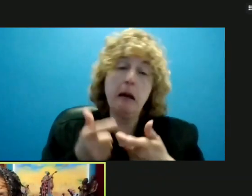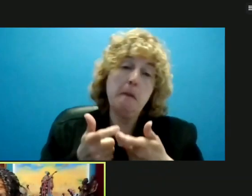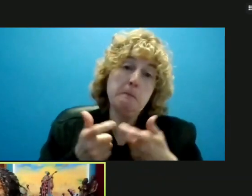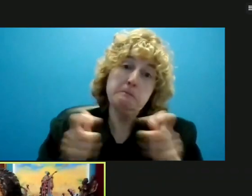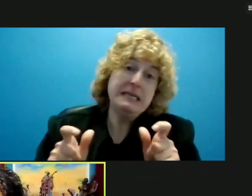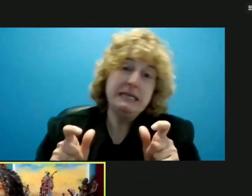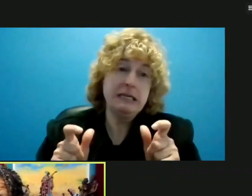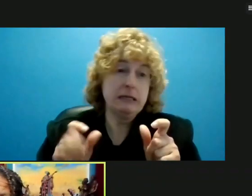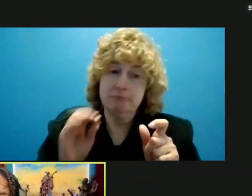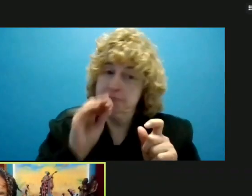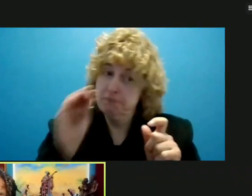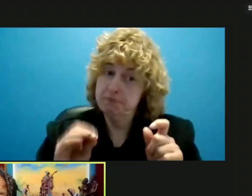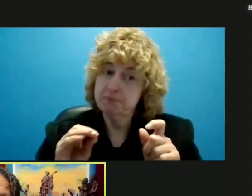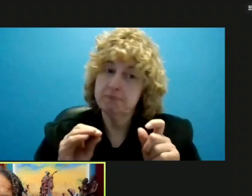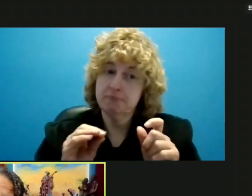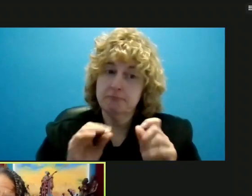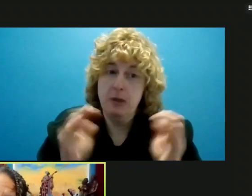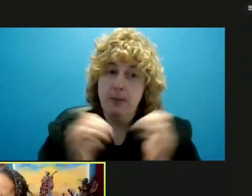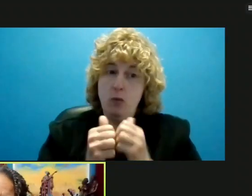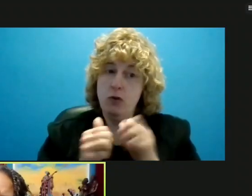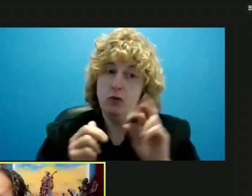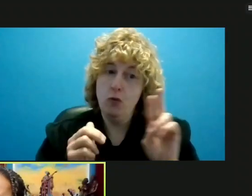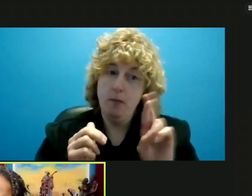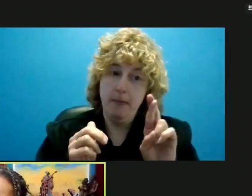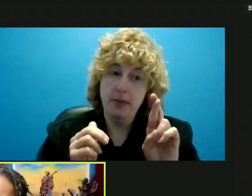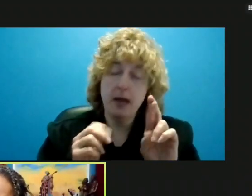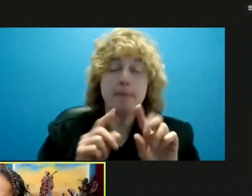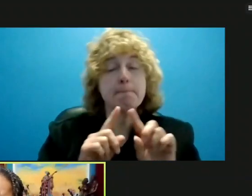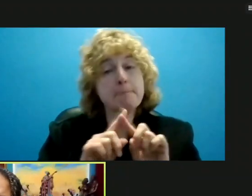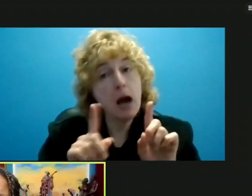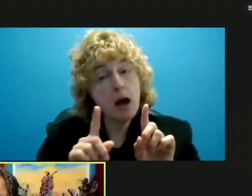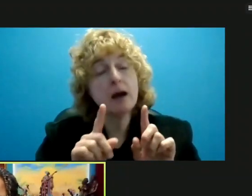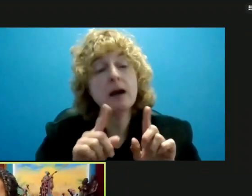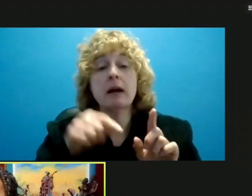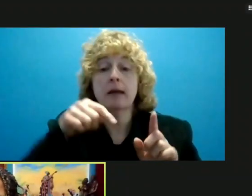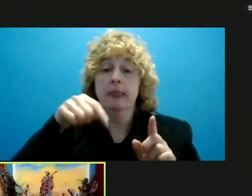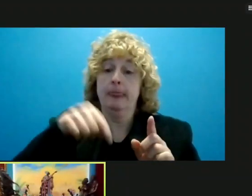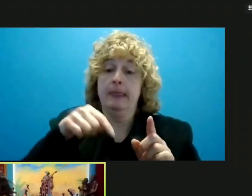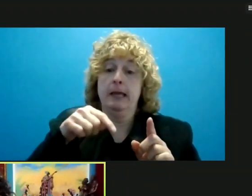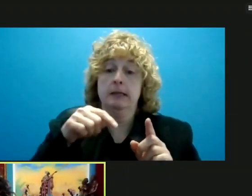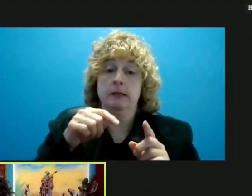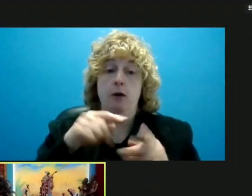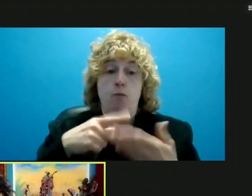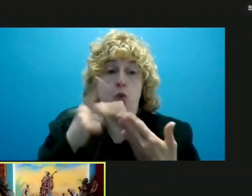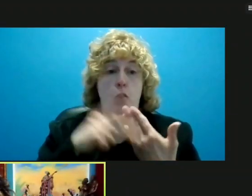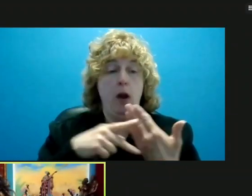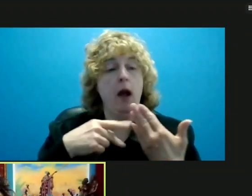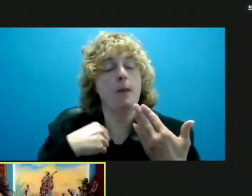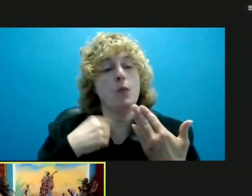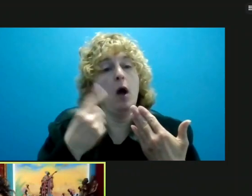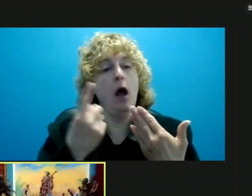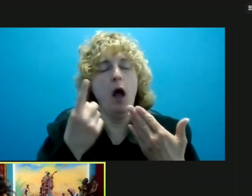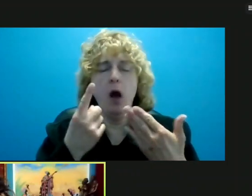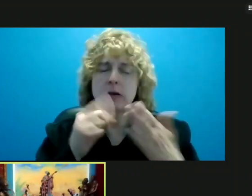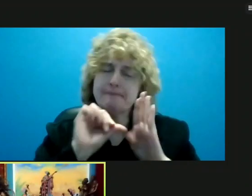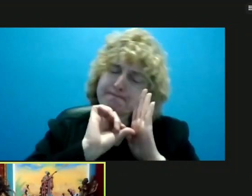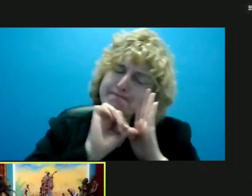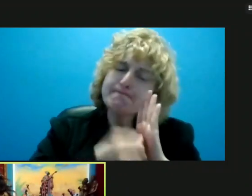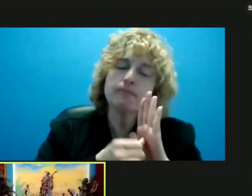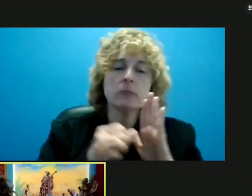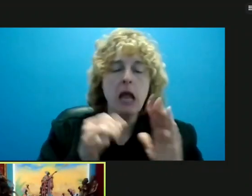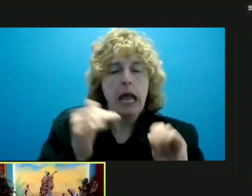uh, what we do with this program is we use knowledge for power. And I think that we now know that, uh, Detroit Hispanic